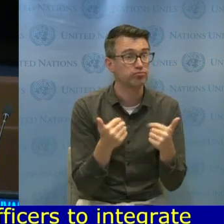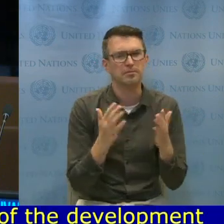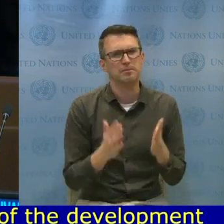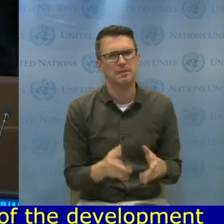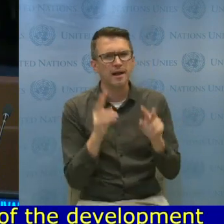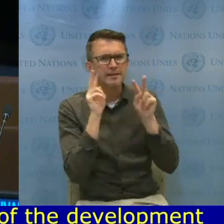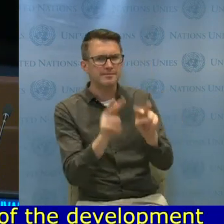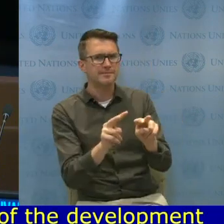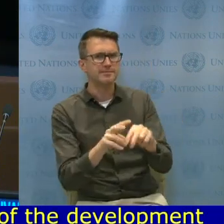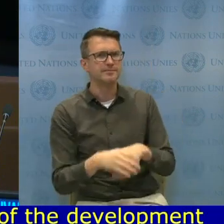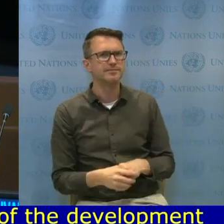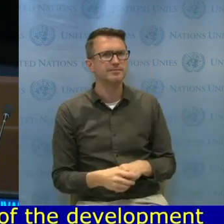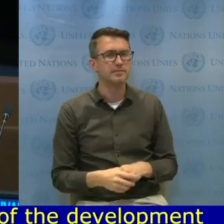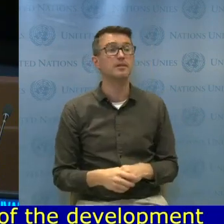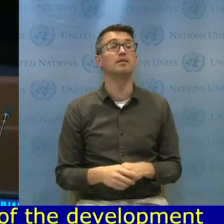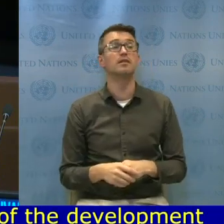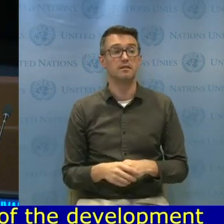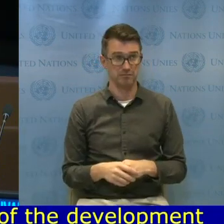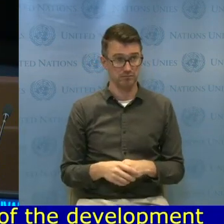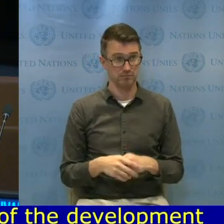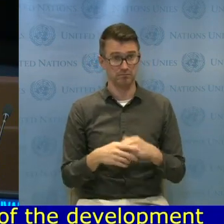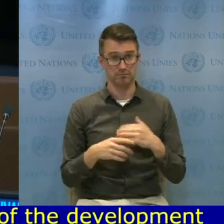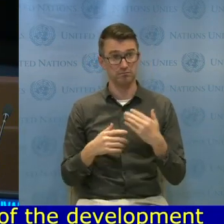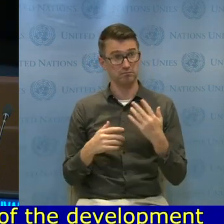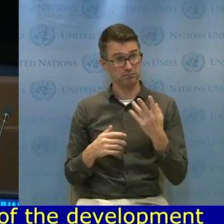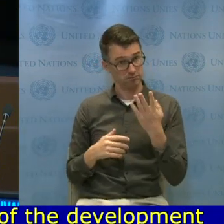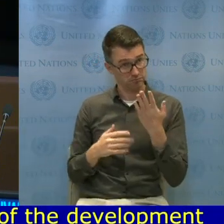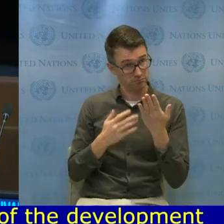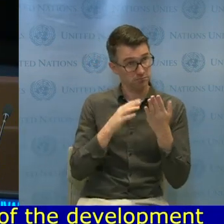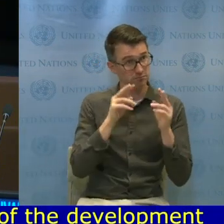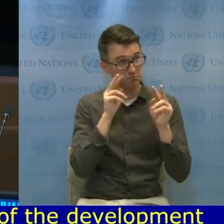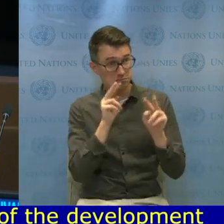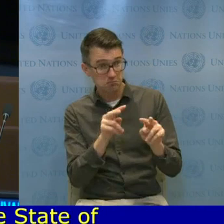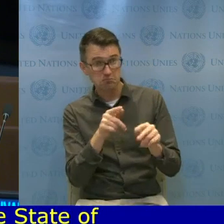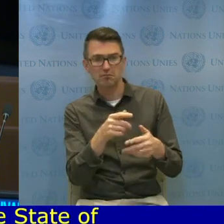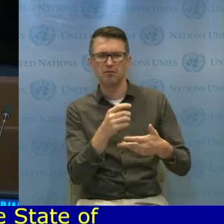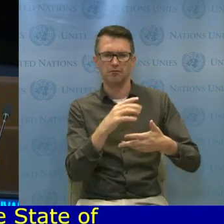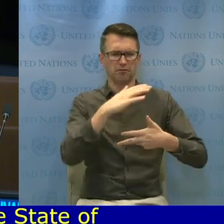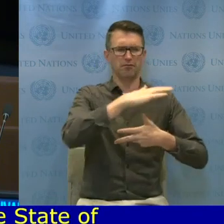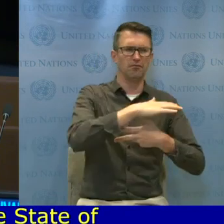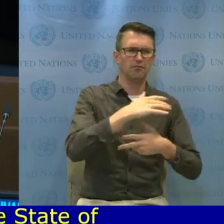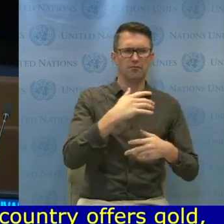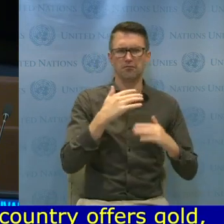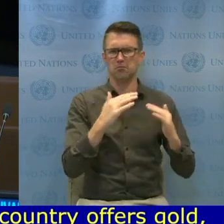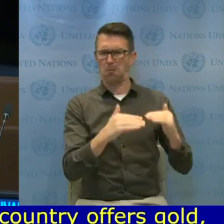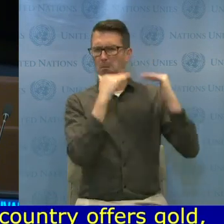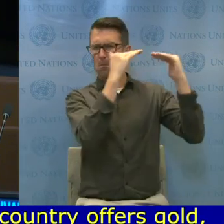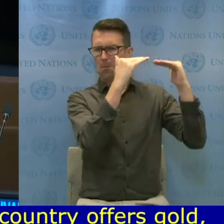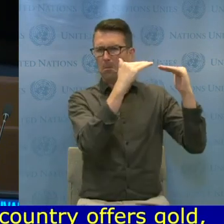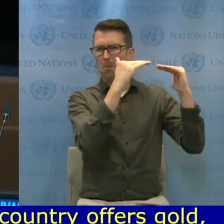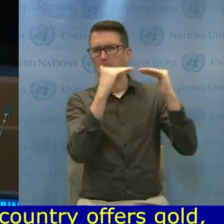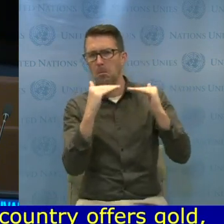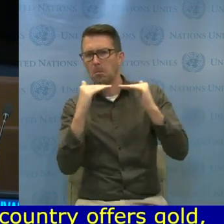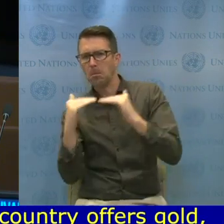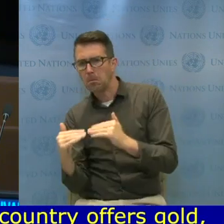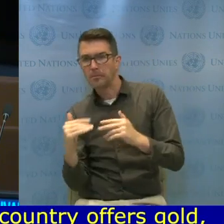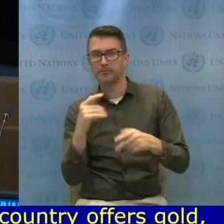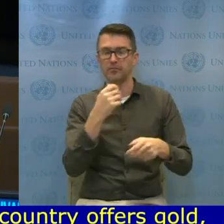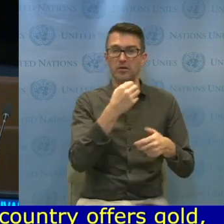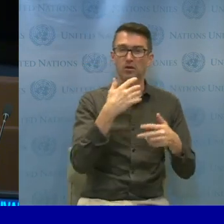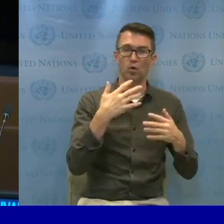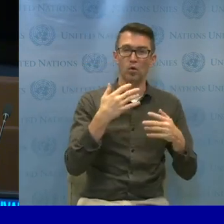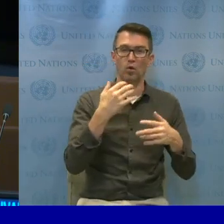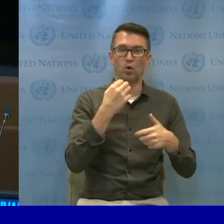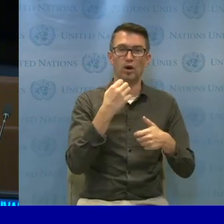or bronze certification. In closing, I'd like to take this opportunity to thank the Bureau of the 12th Conference for providing an